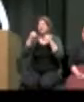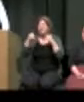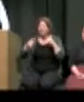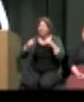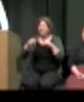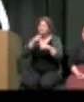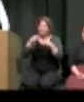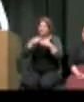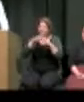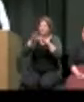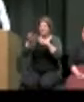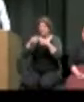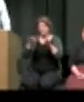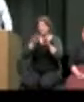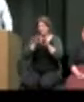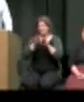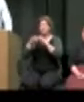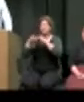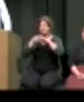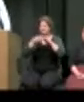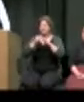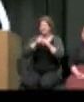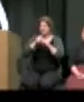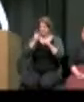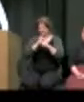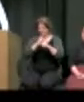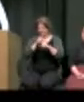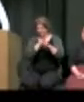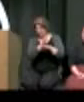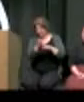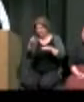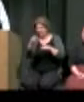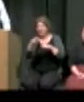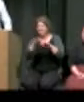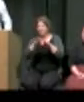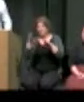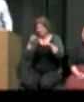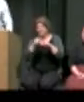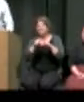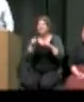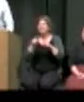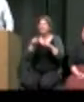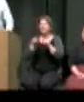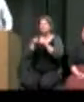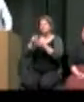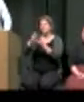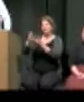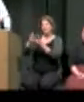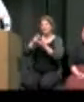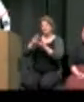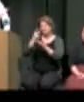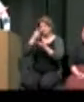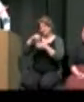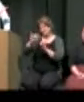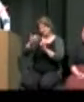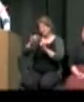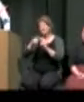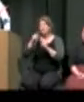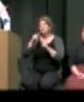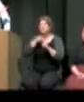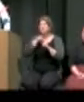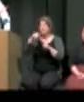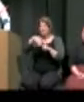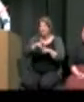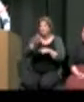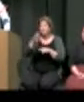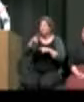there. So that was important, working with the project partners on that. And then mainly just parking in that area. And you can see the ramp down